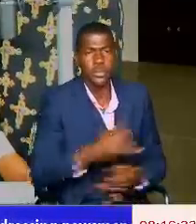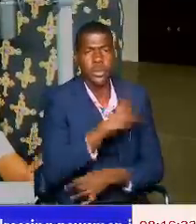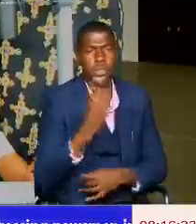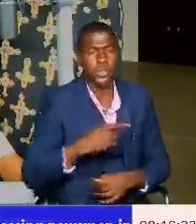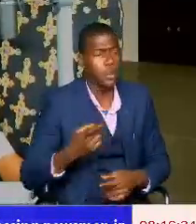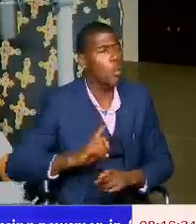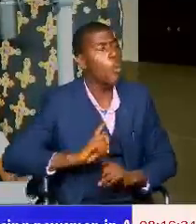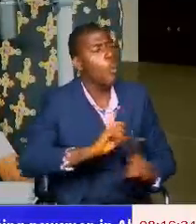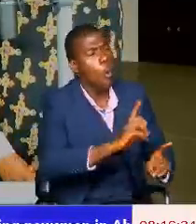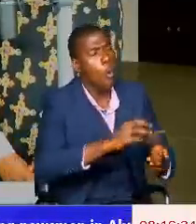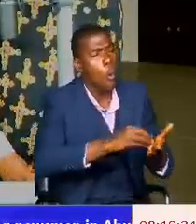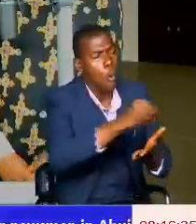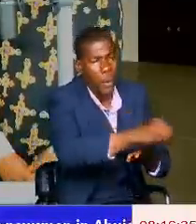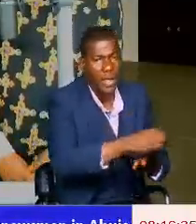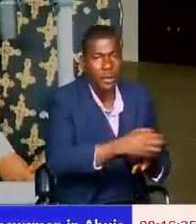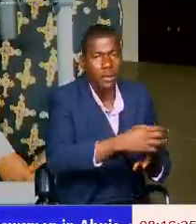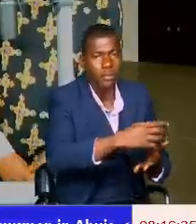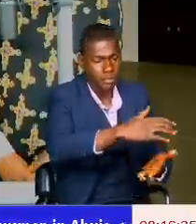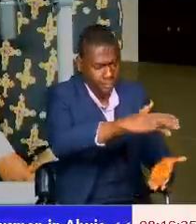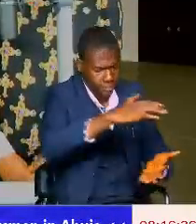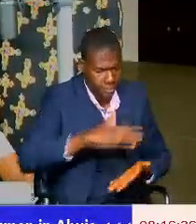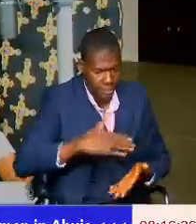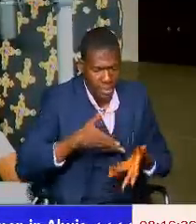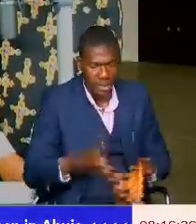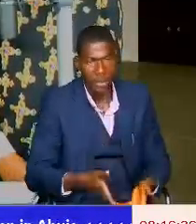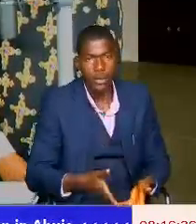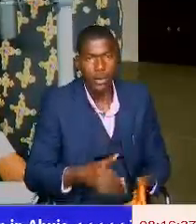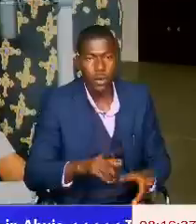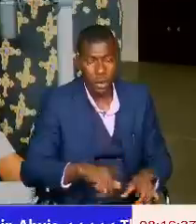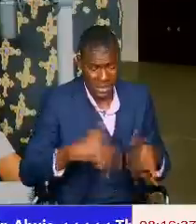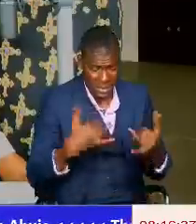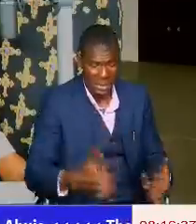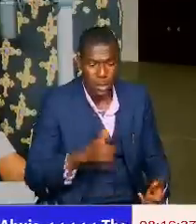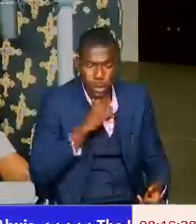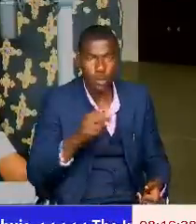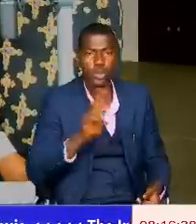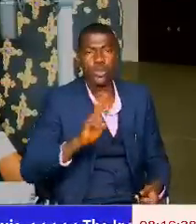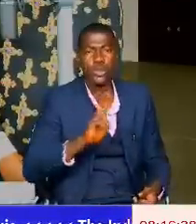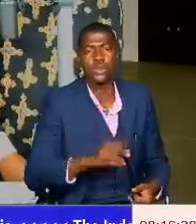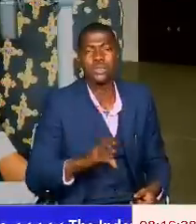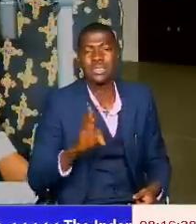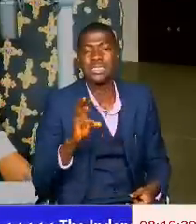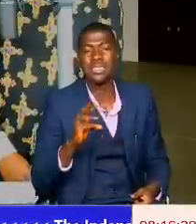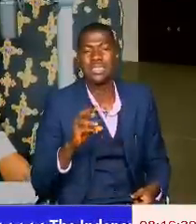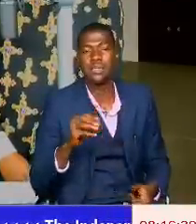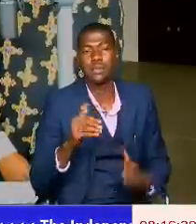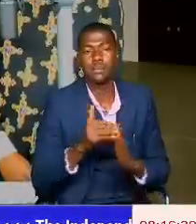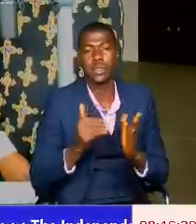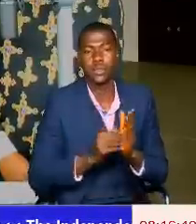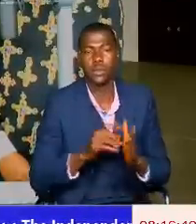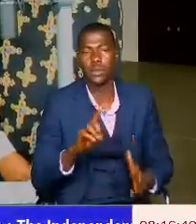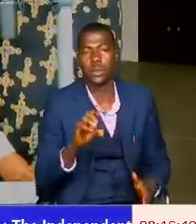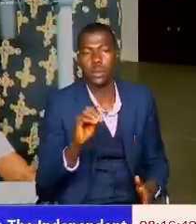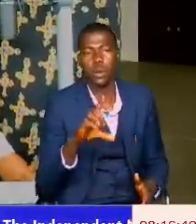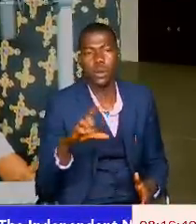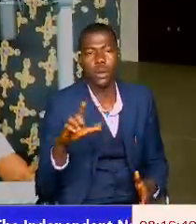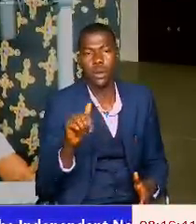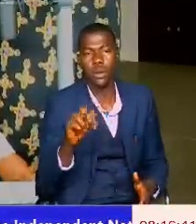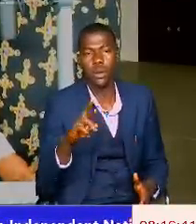the aeroplane, come into Nigeria. Up till now, they never use the aeroplane. $16 million wasted.